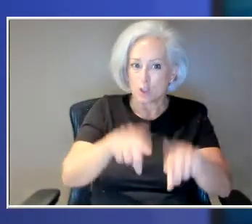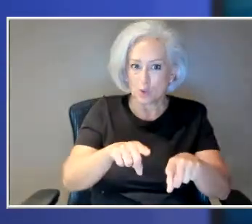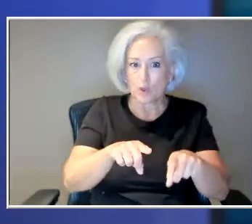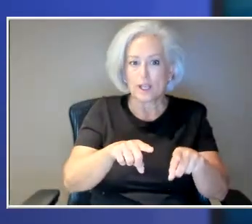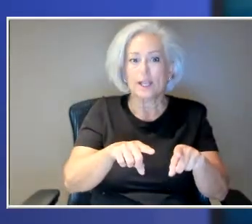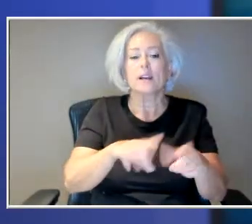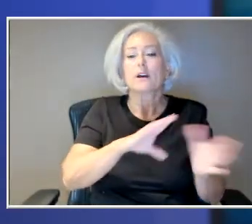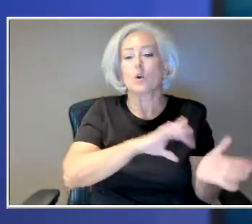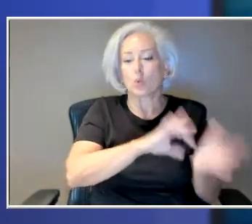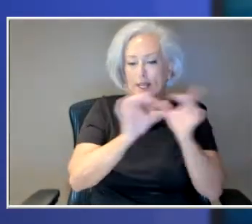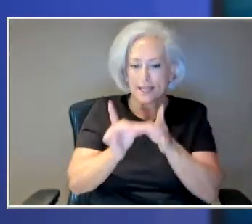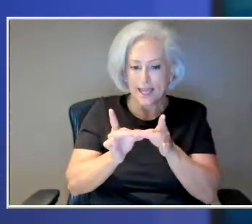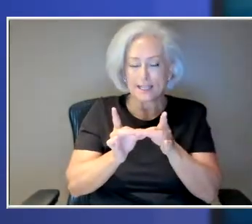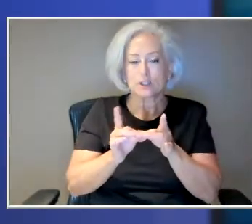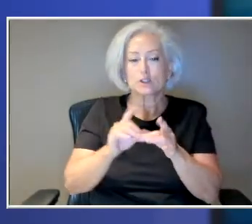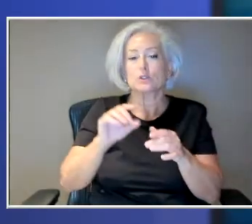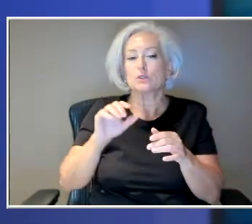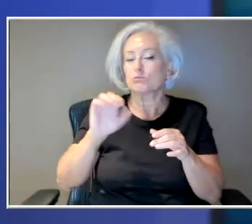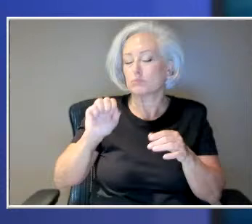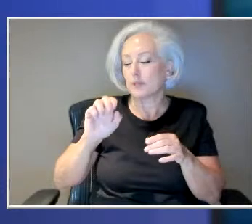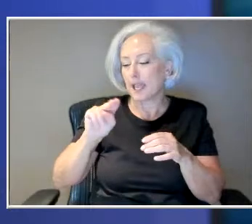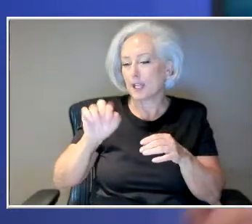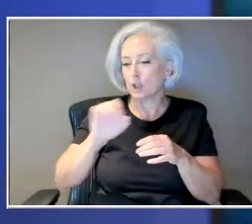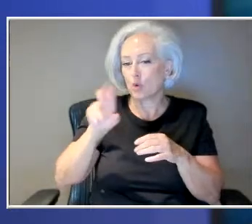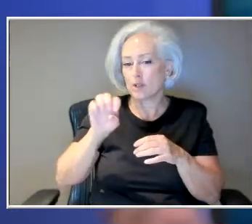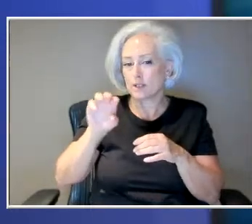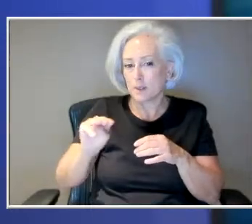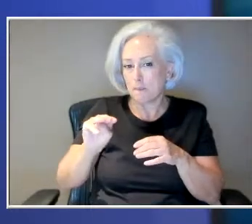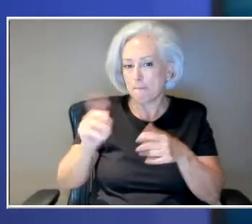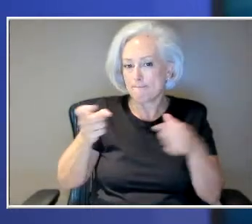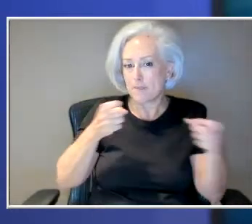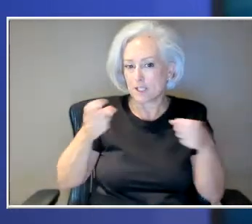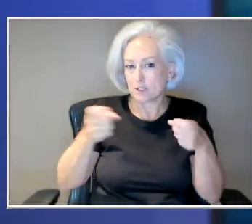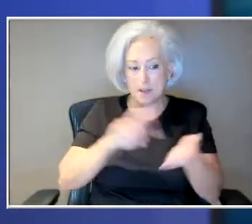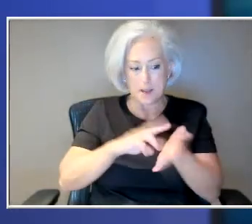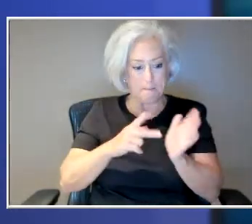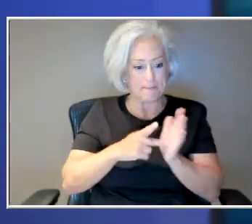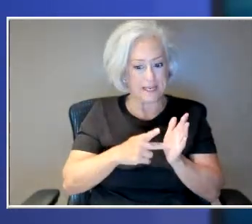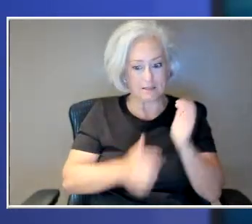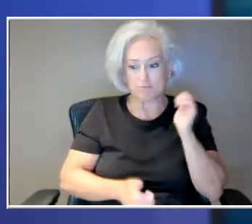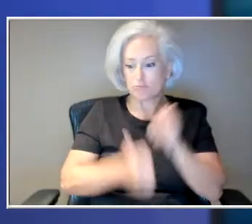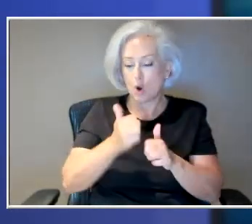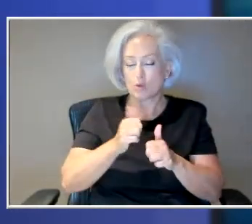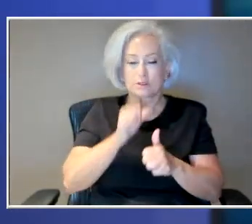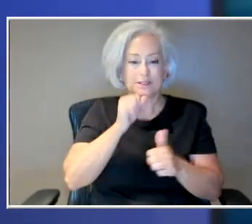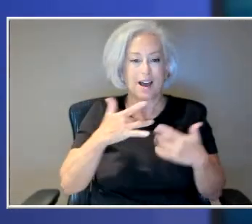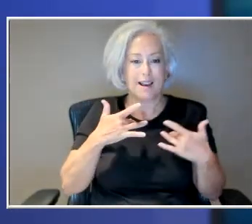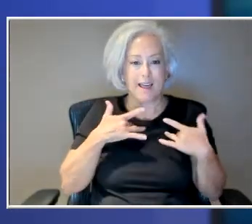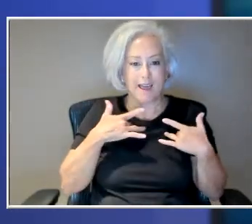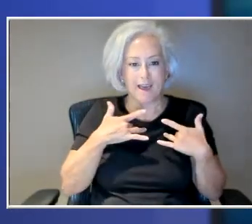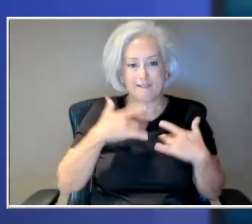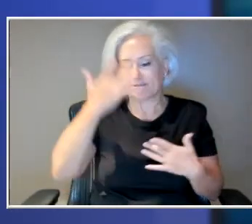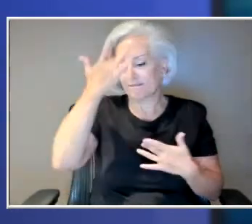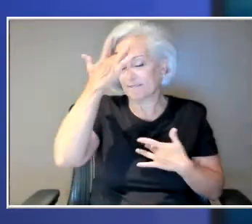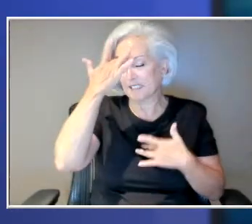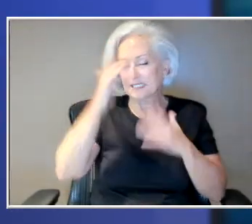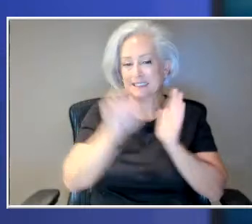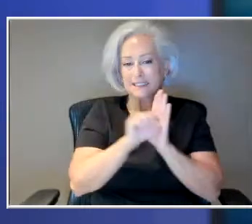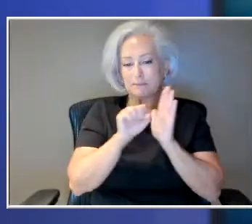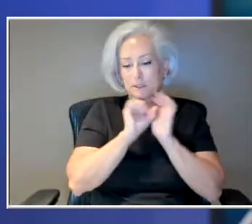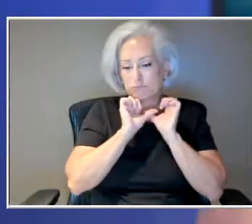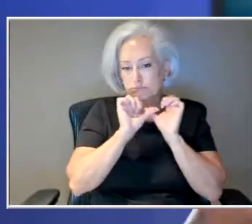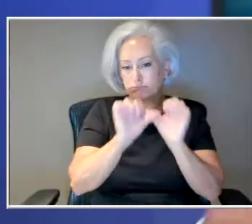that most aneurysms do not cause a chronic symptom. So you are not trying to